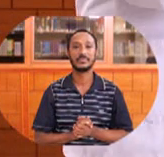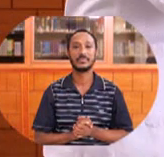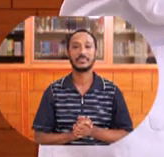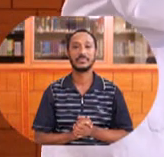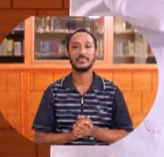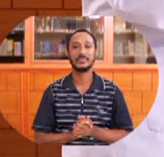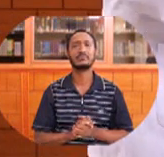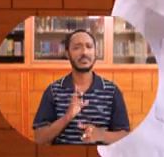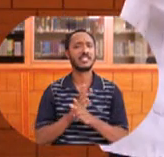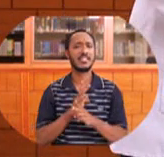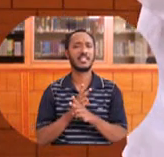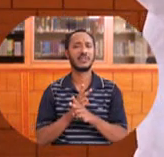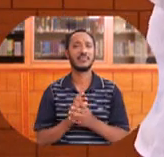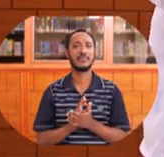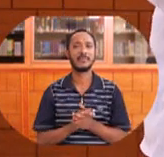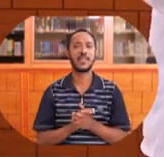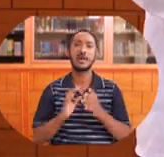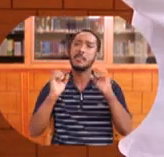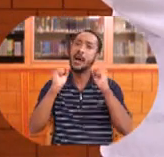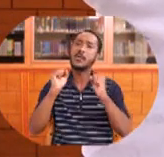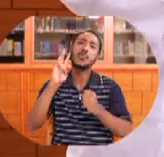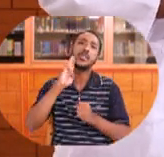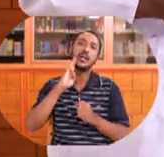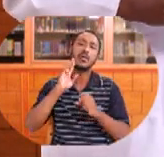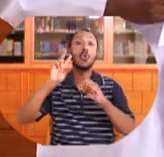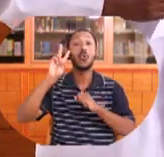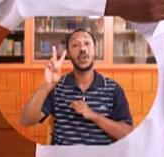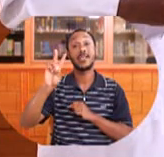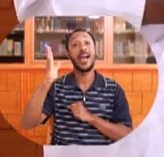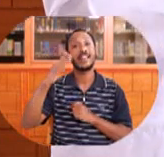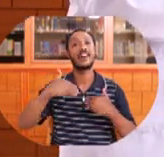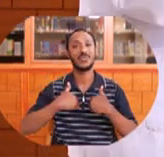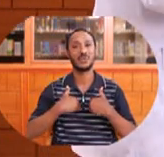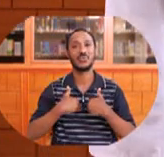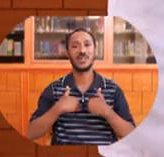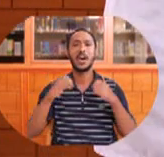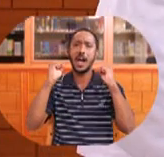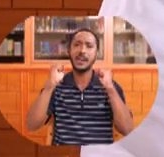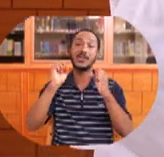Of course, under hard water, there are two types of hard water.